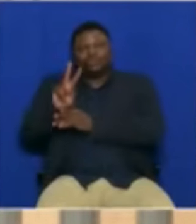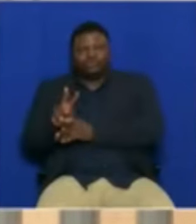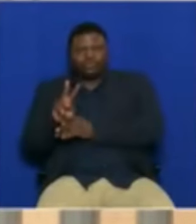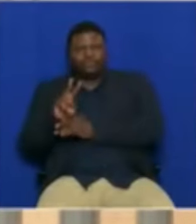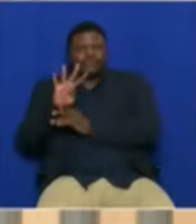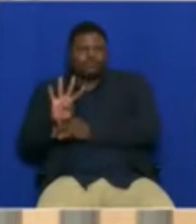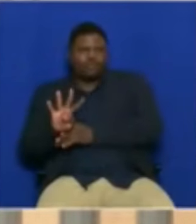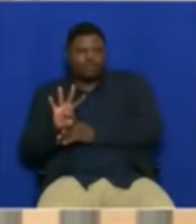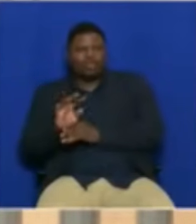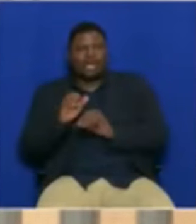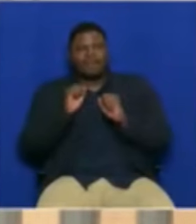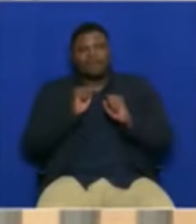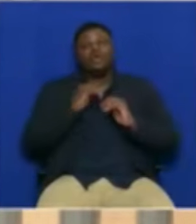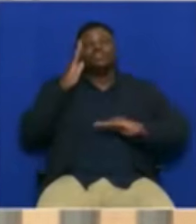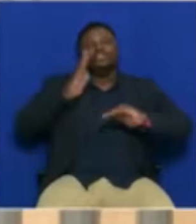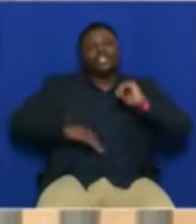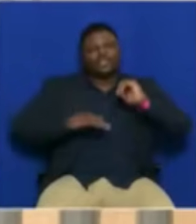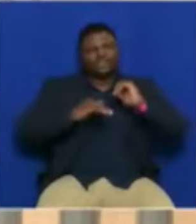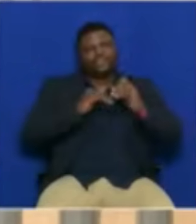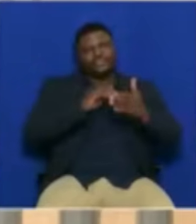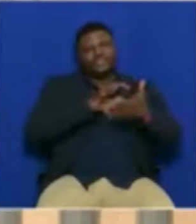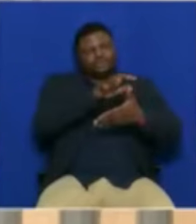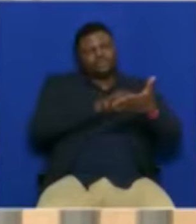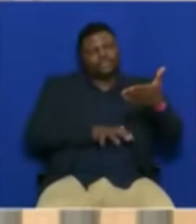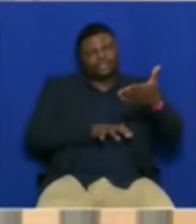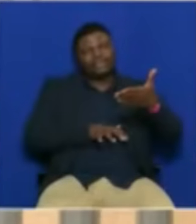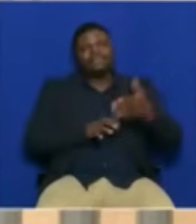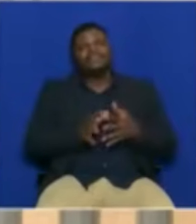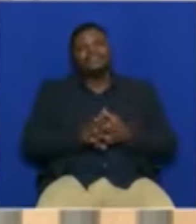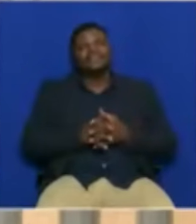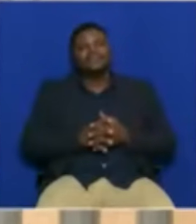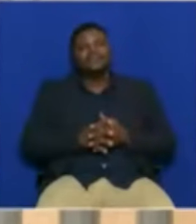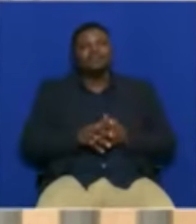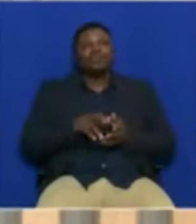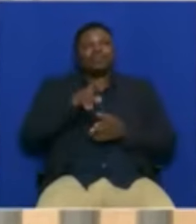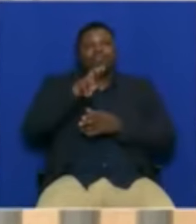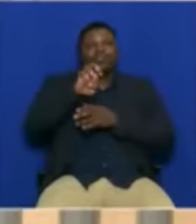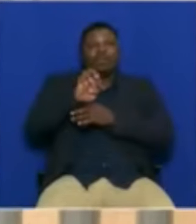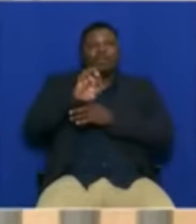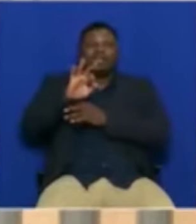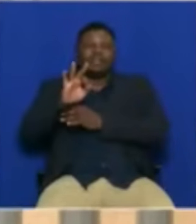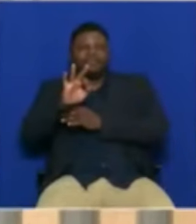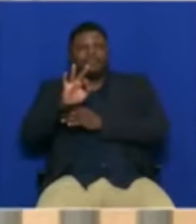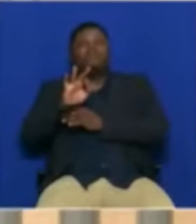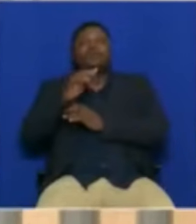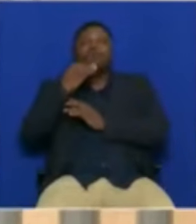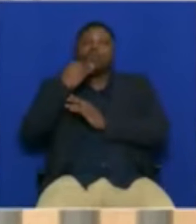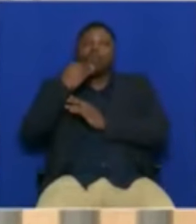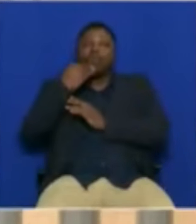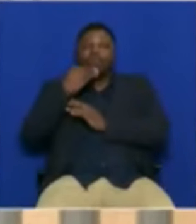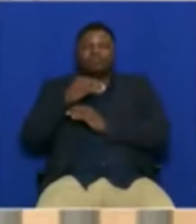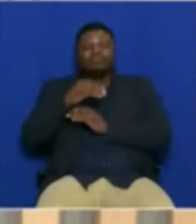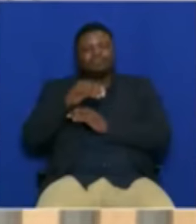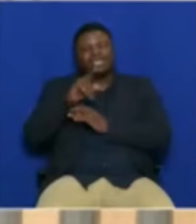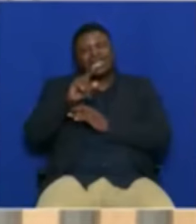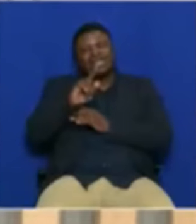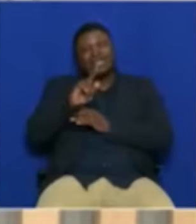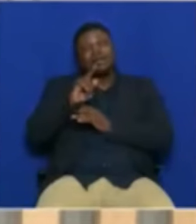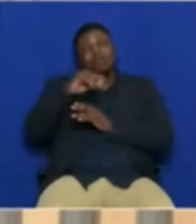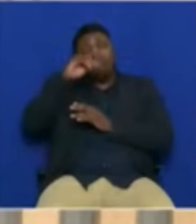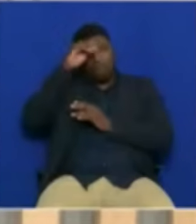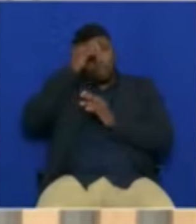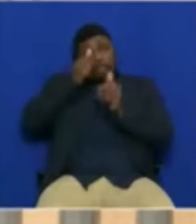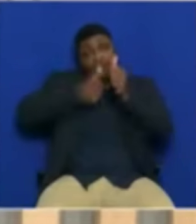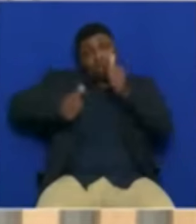where you reference General Khan. You do so in the context of, you say, at